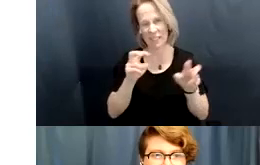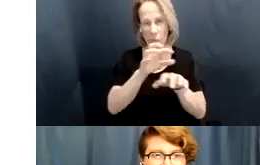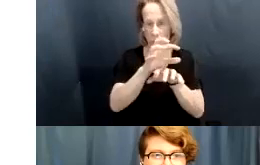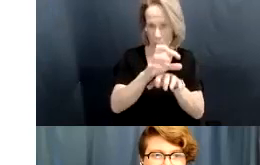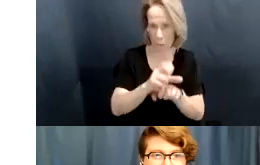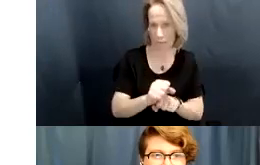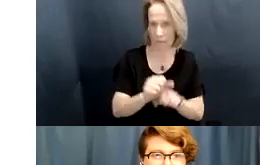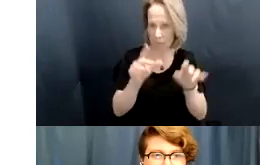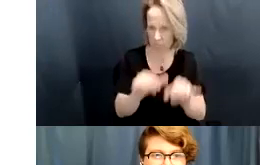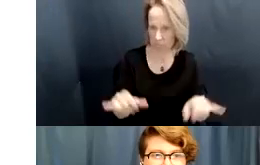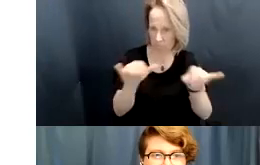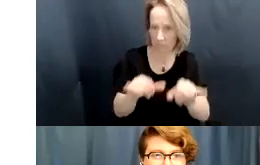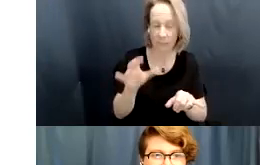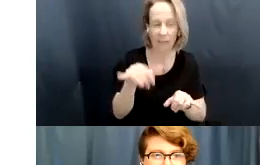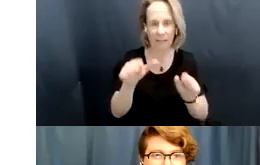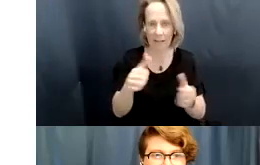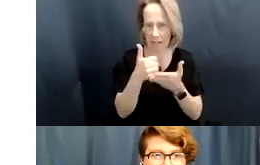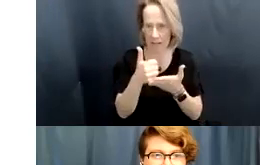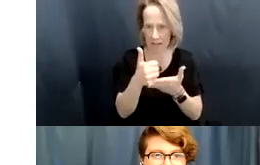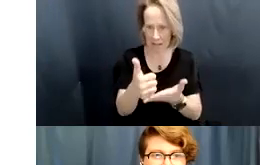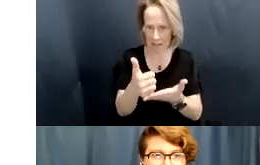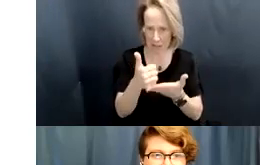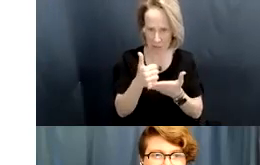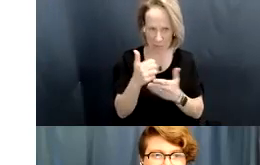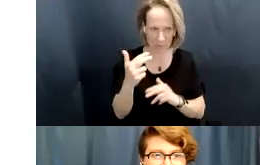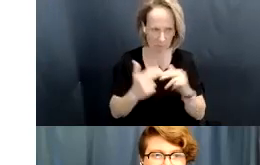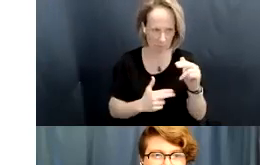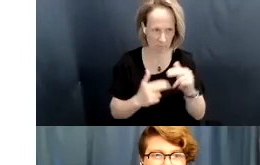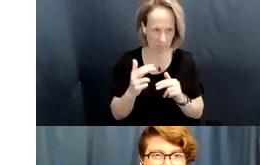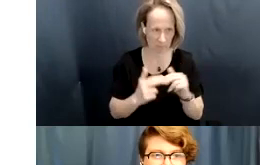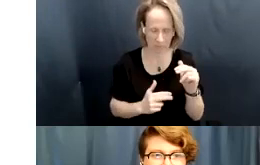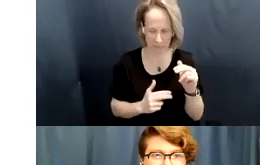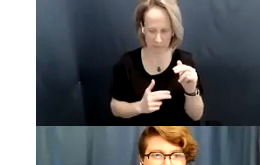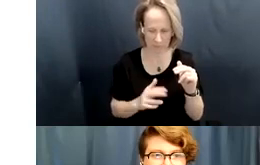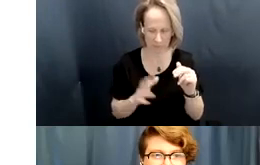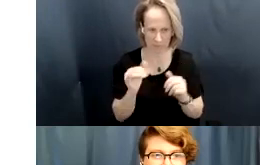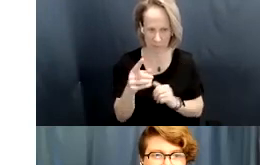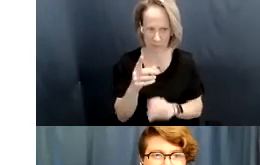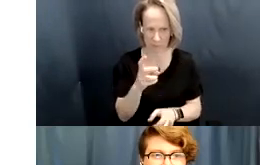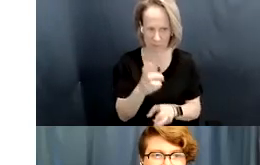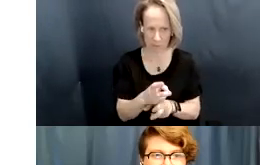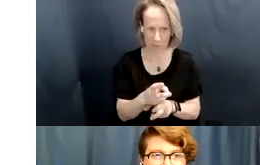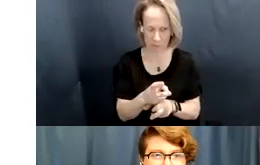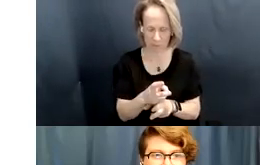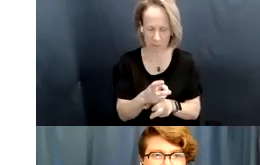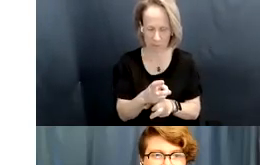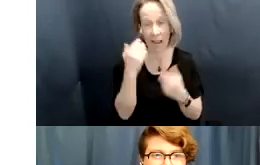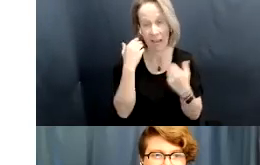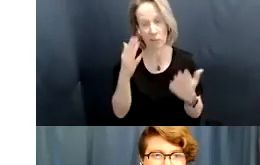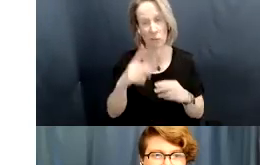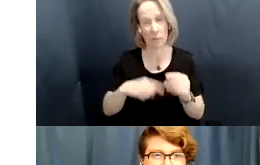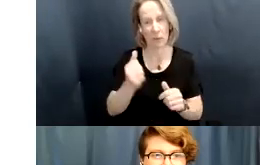strategies. This one's hard, all right? I don't know about everyone, but I'm going to assume it's pretty hard for a majority of